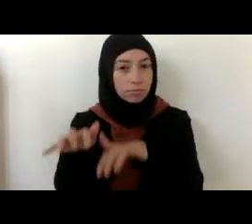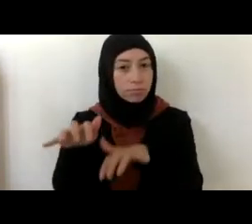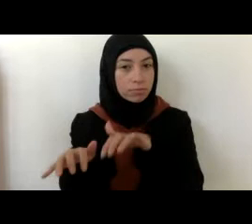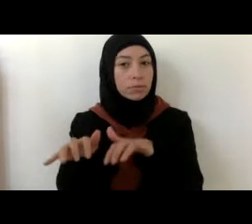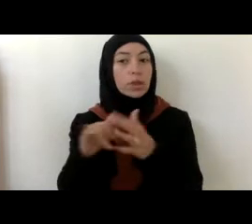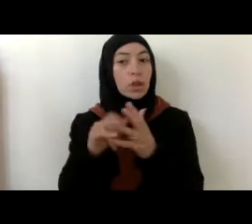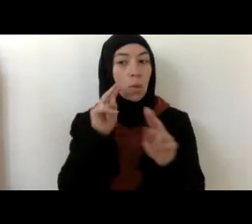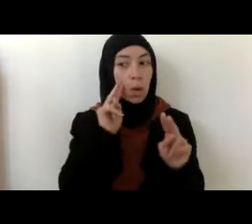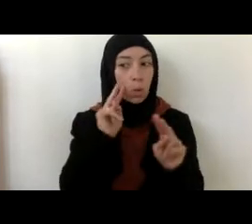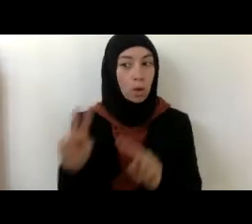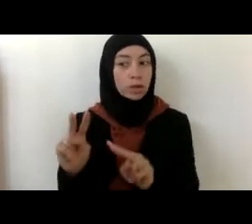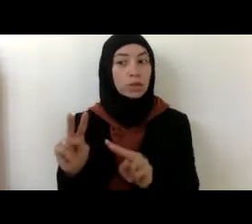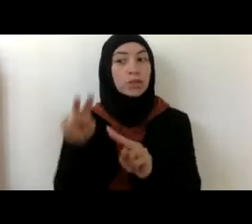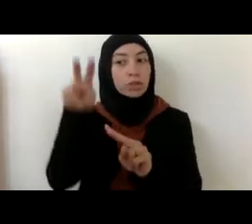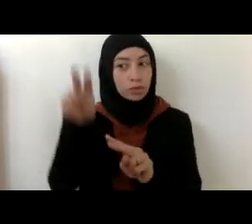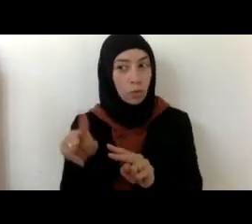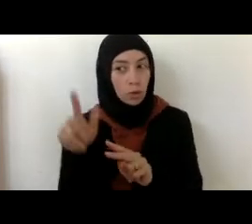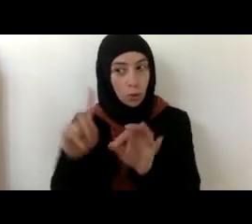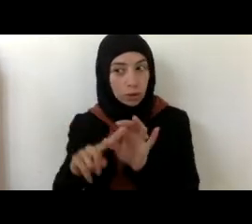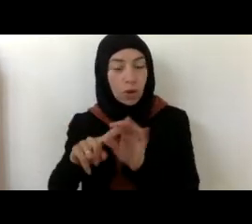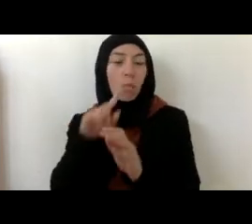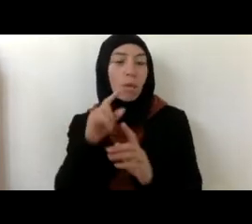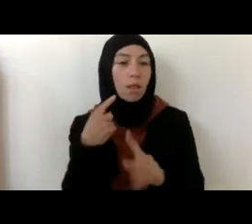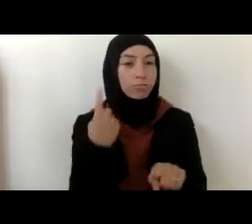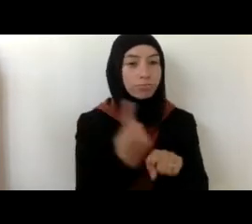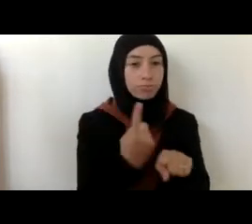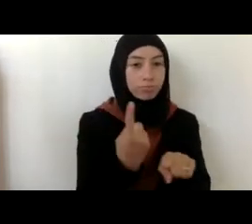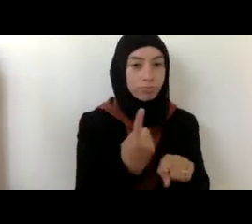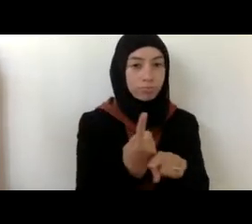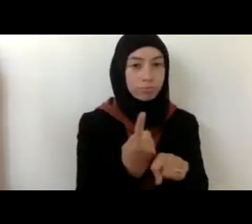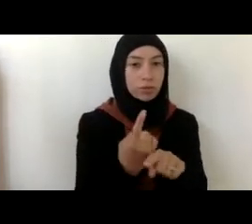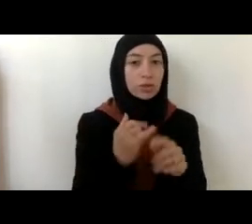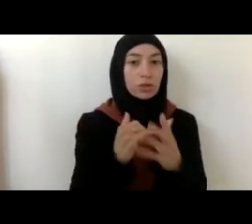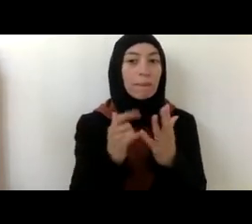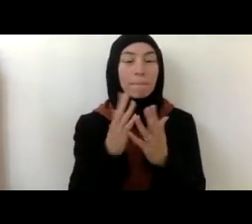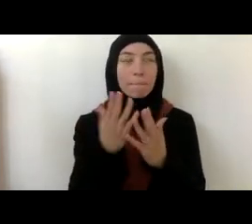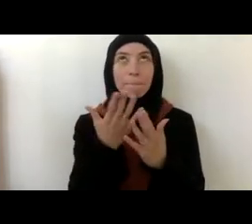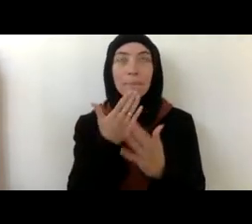chat. So yeah, anything that comes to mind, just pop it in there.